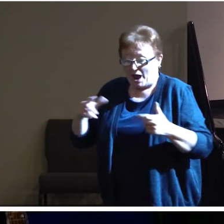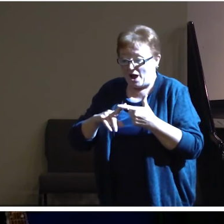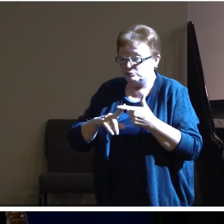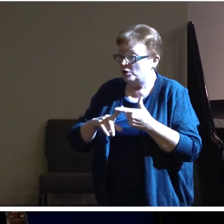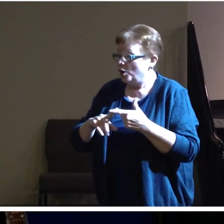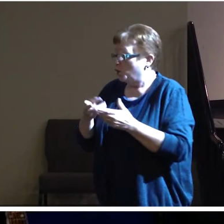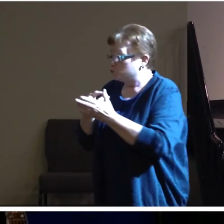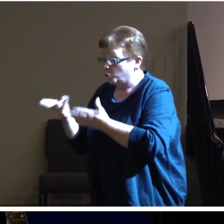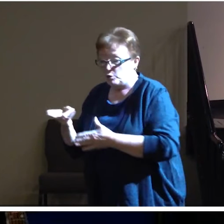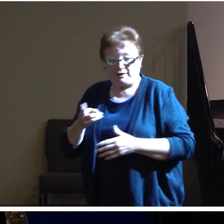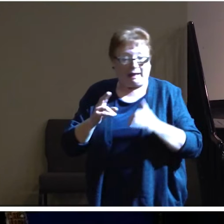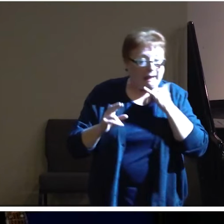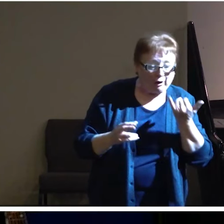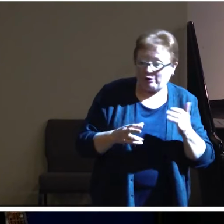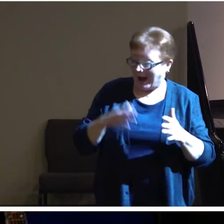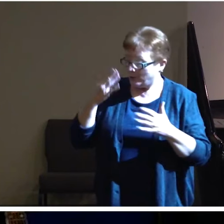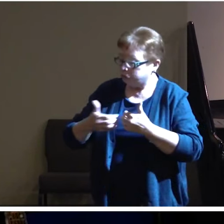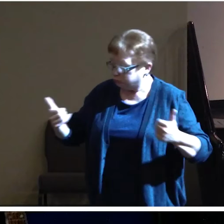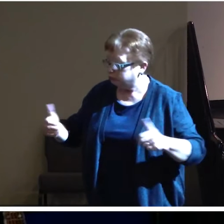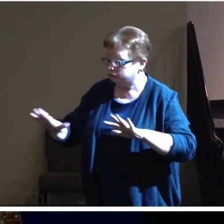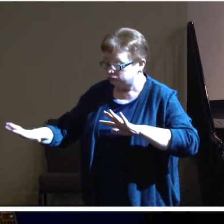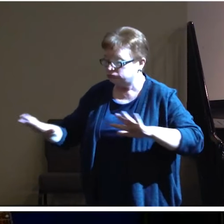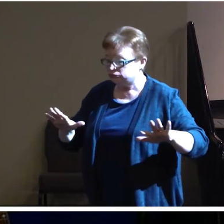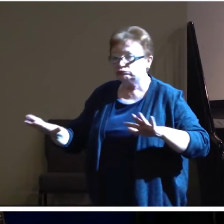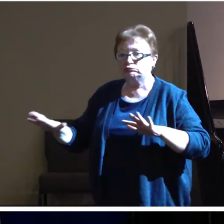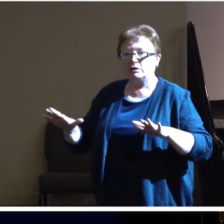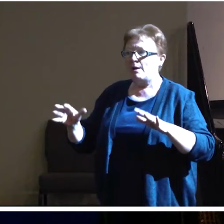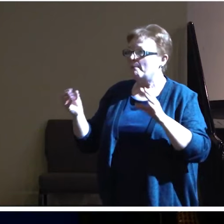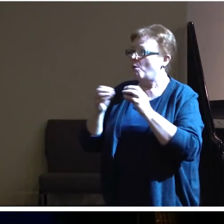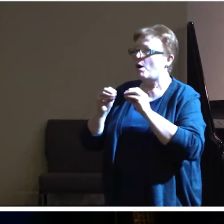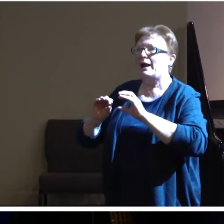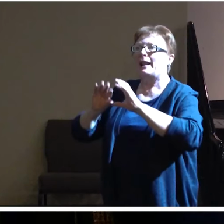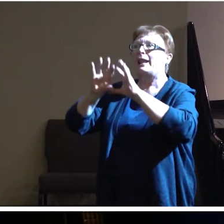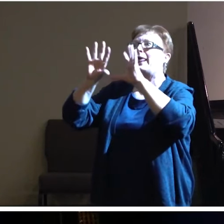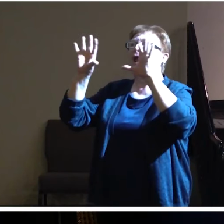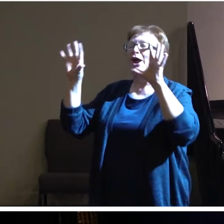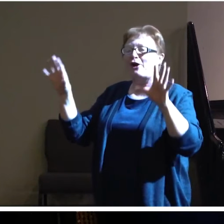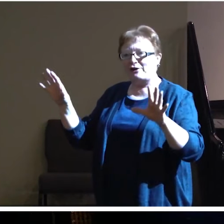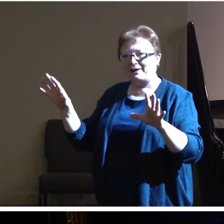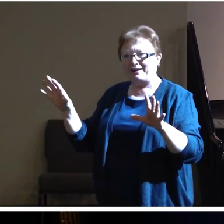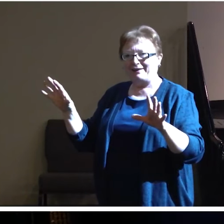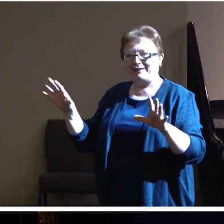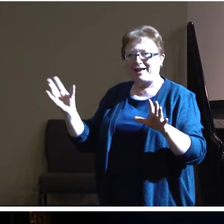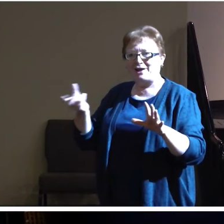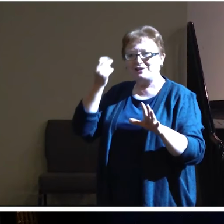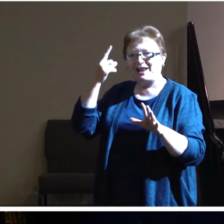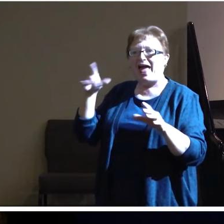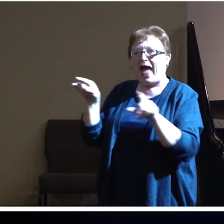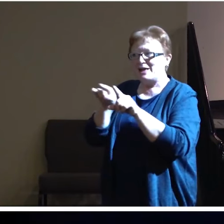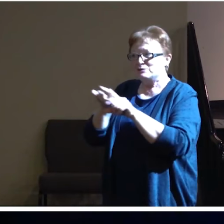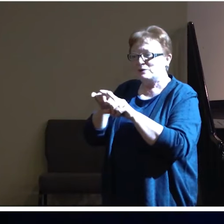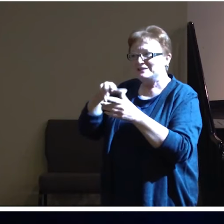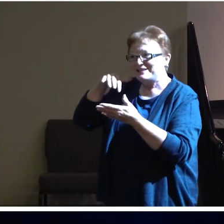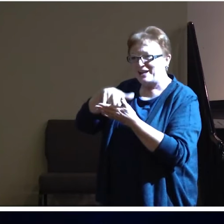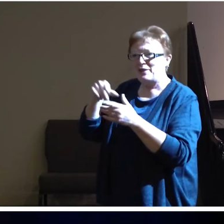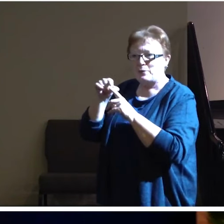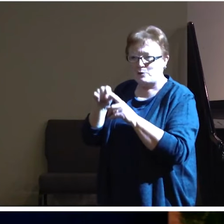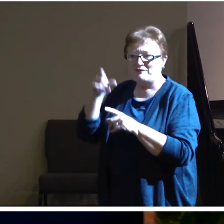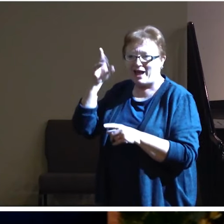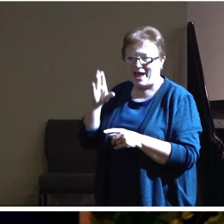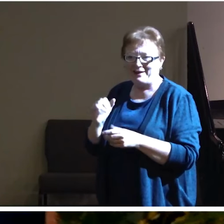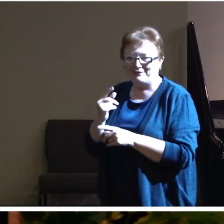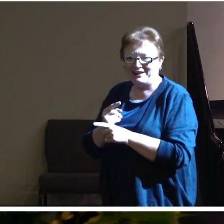It's great. Great clarity comes as we study the Word of God. Without